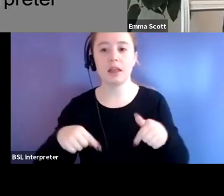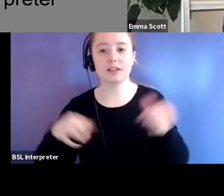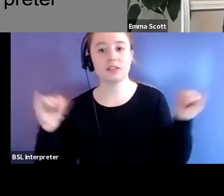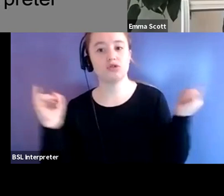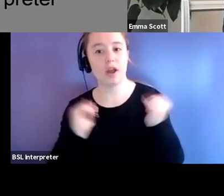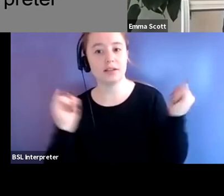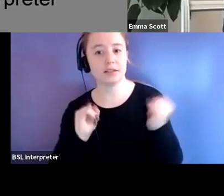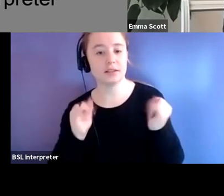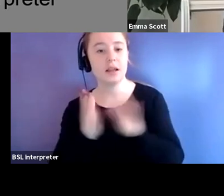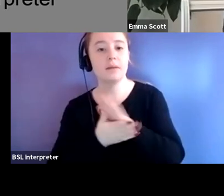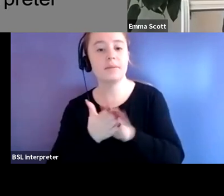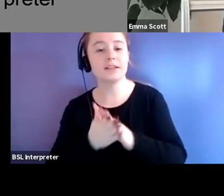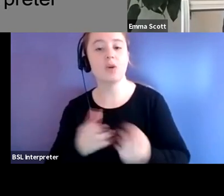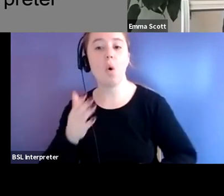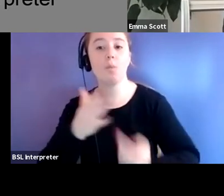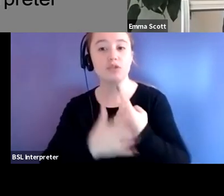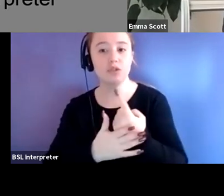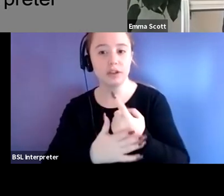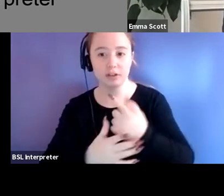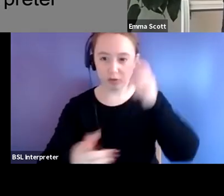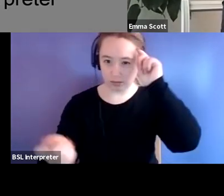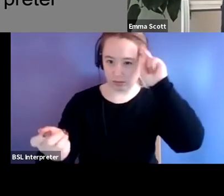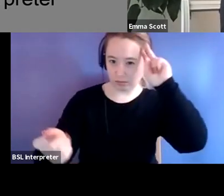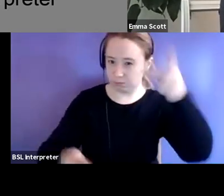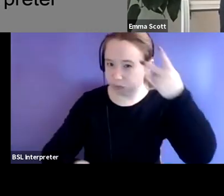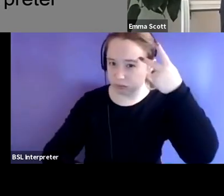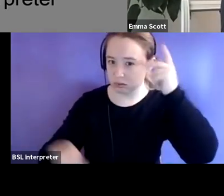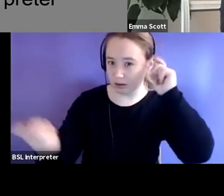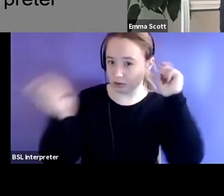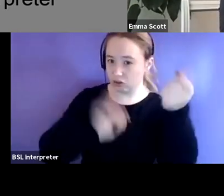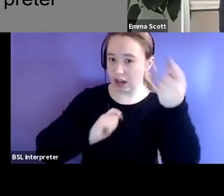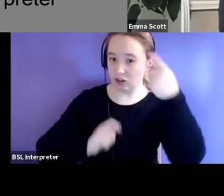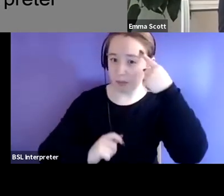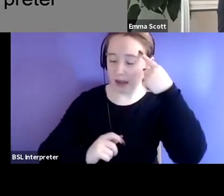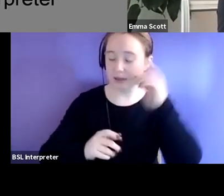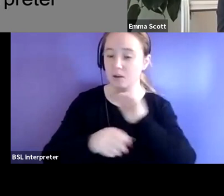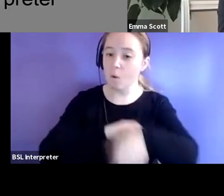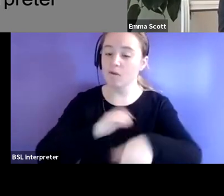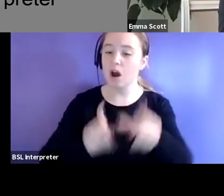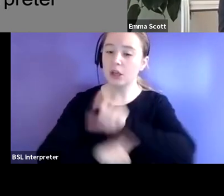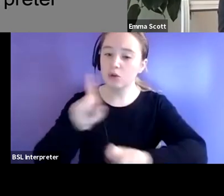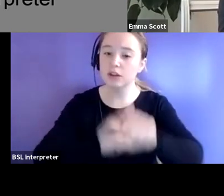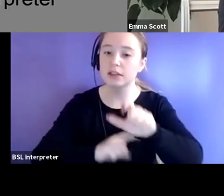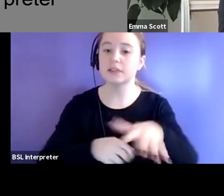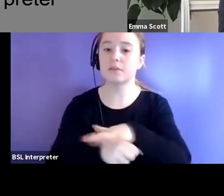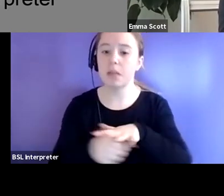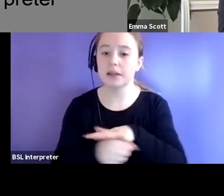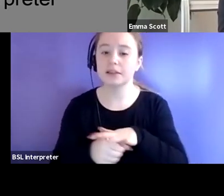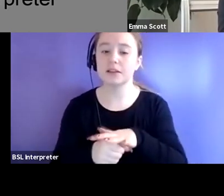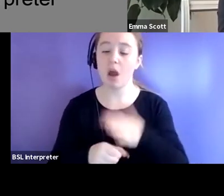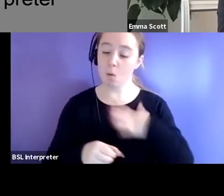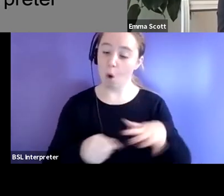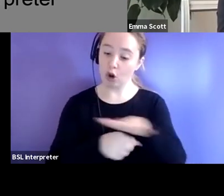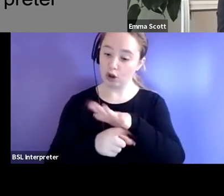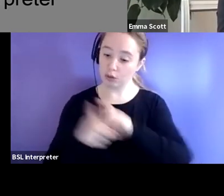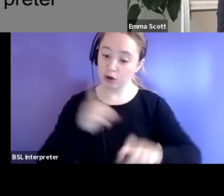gives us an opportunity to radically rethink the places we live, in our homes and our communities. And we want to ensure that our communities can become vibrant